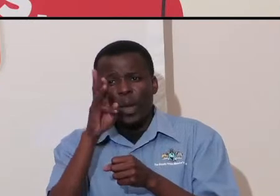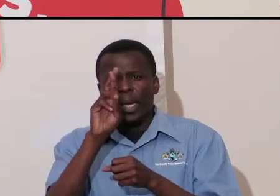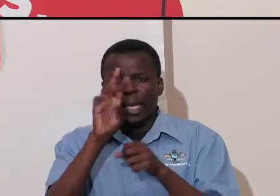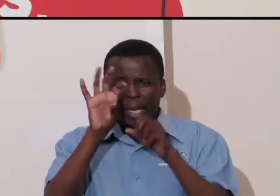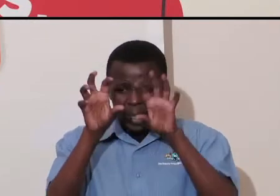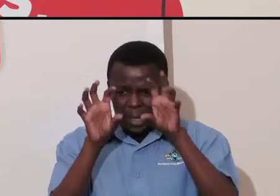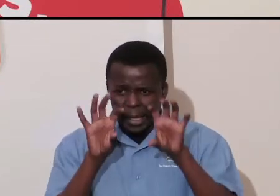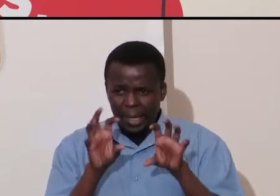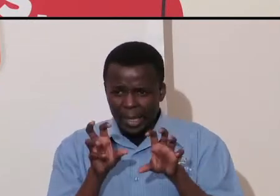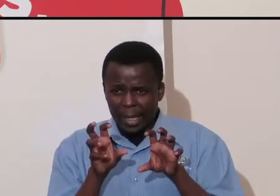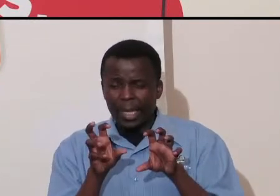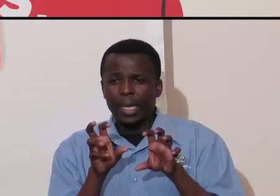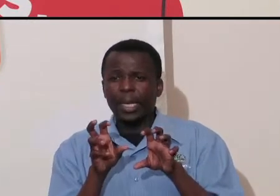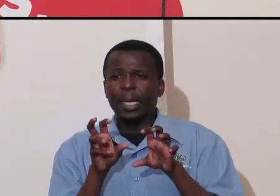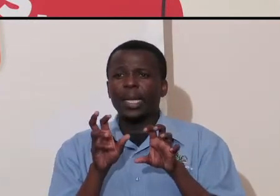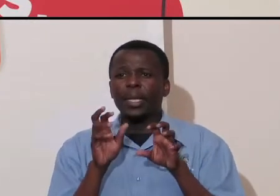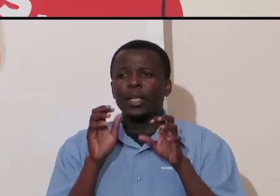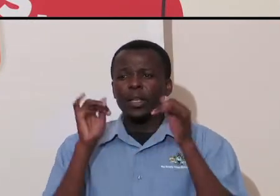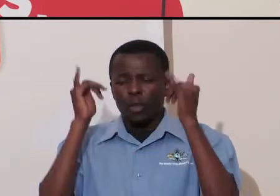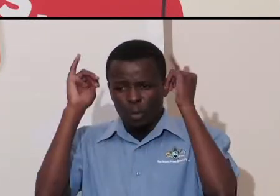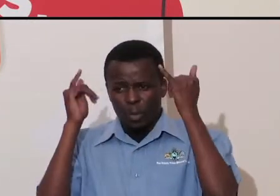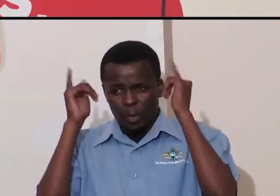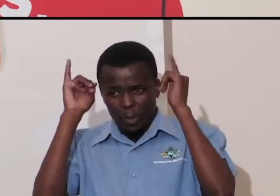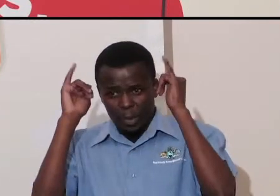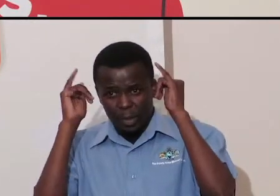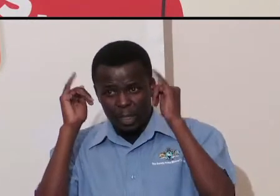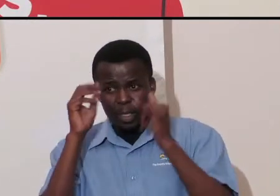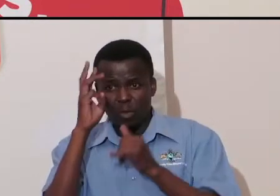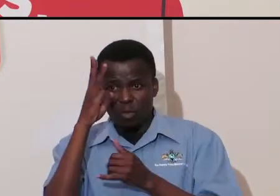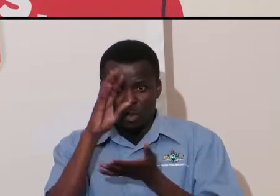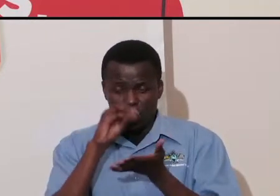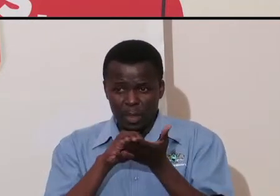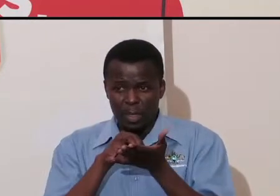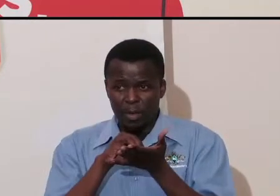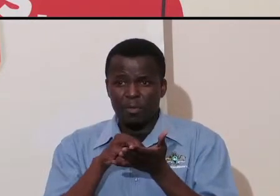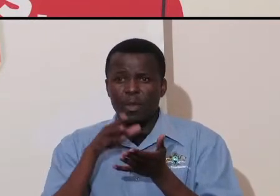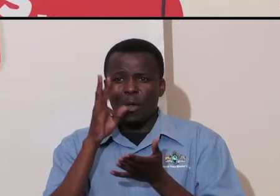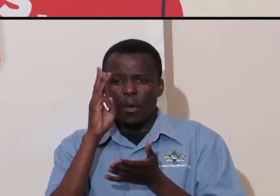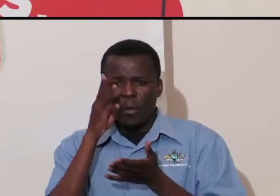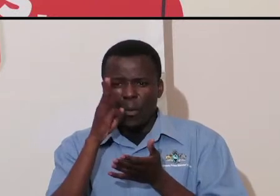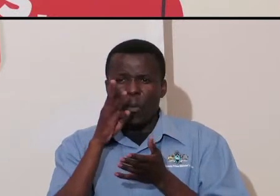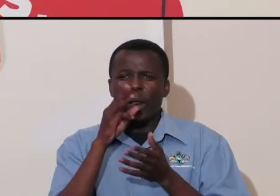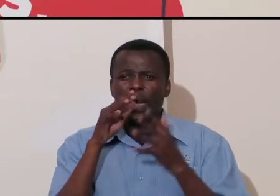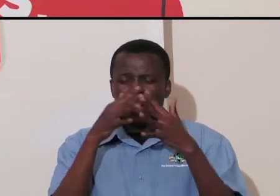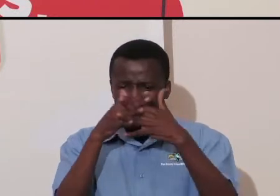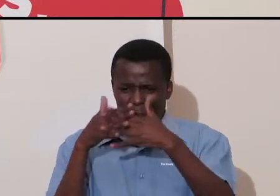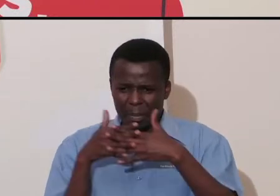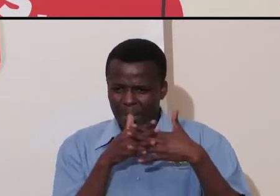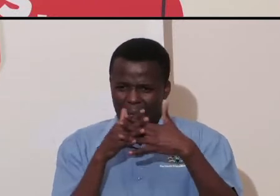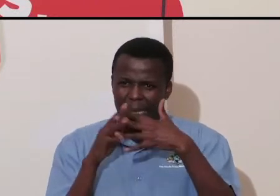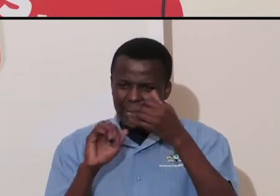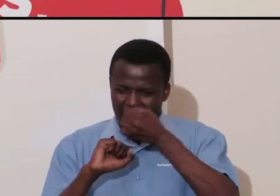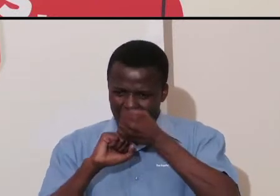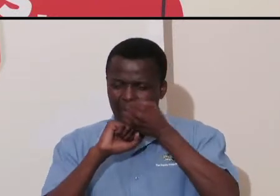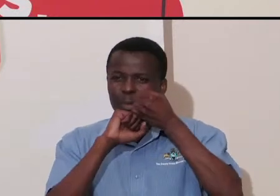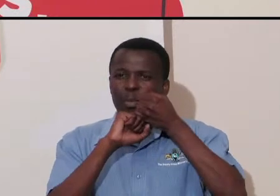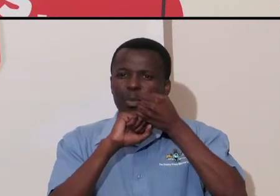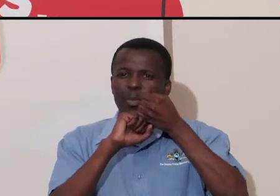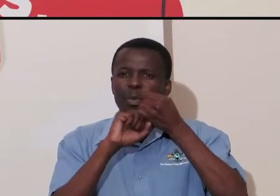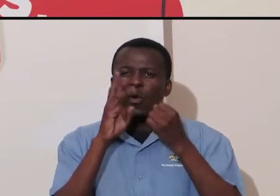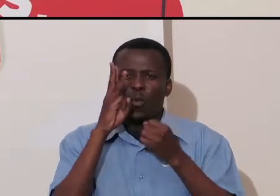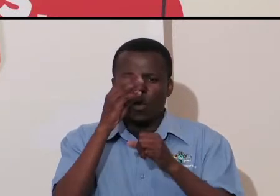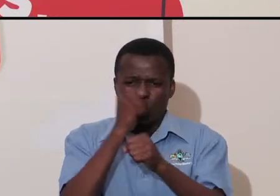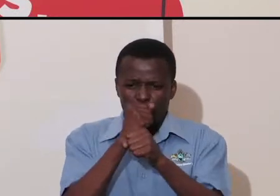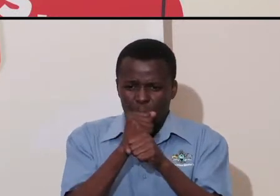National World AIDS Day commemoration events that have been planned. The United States will continue to work together